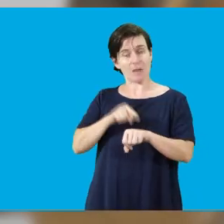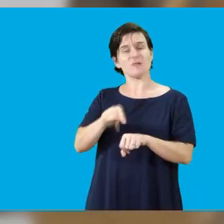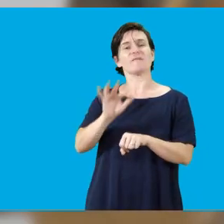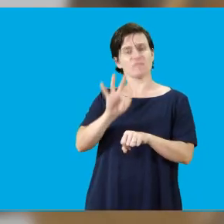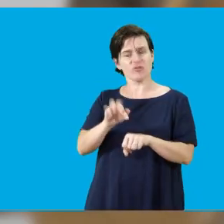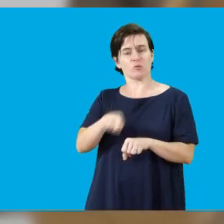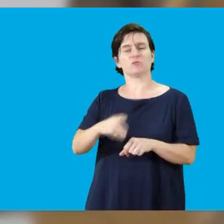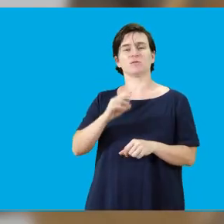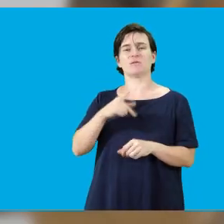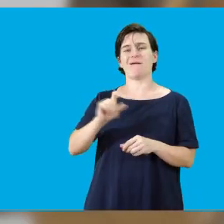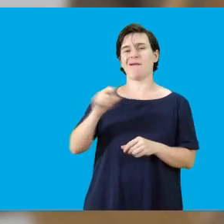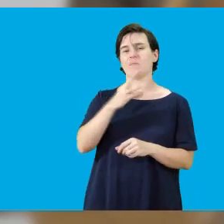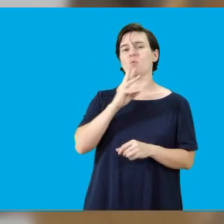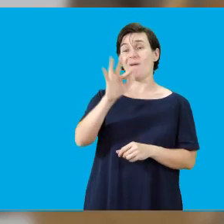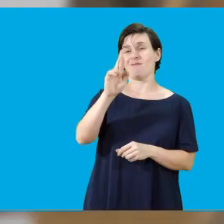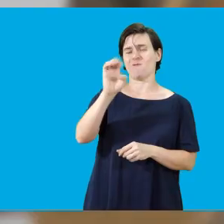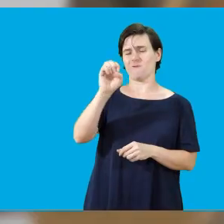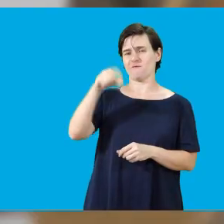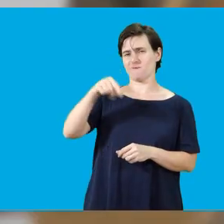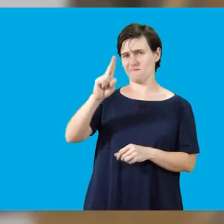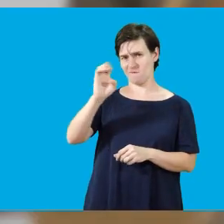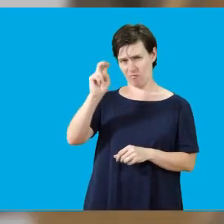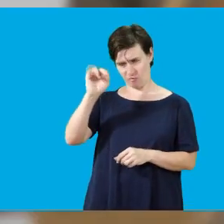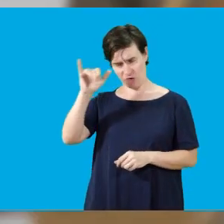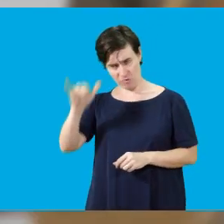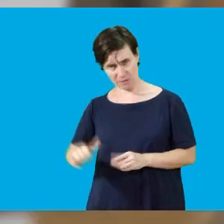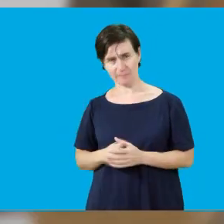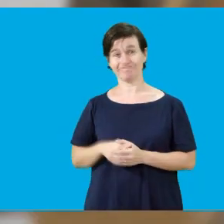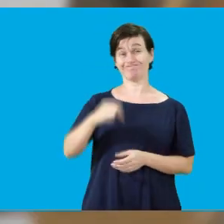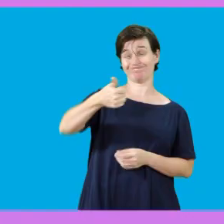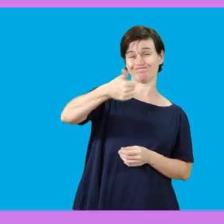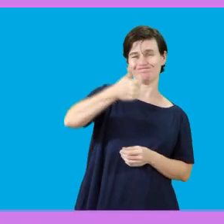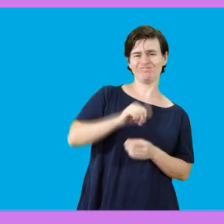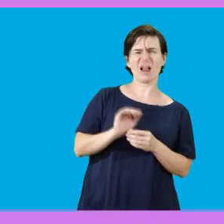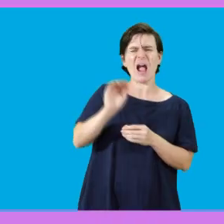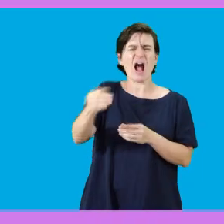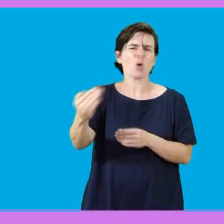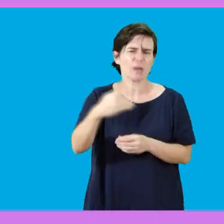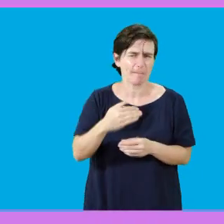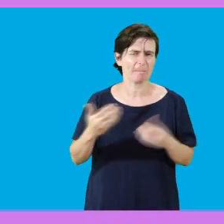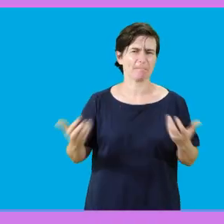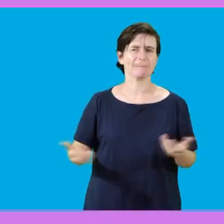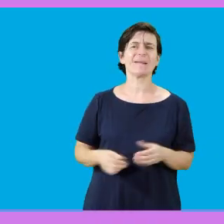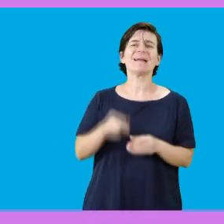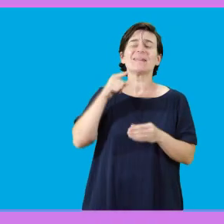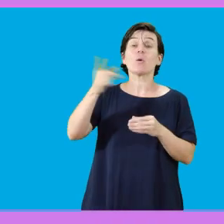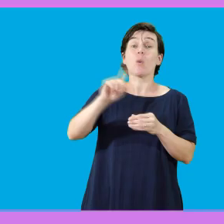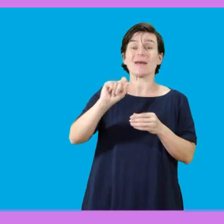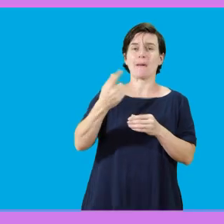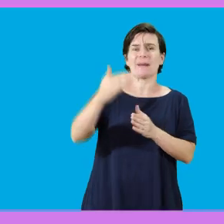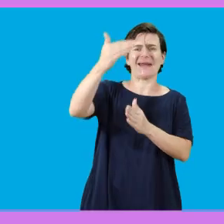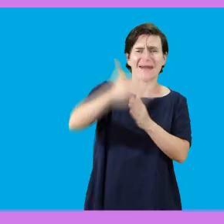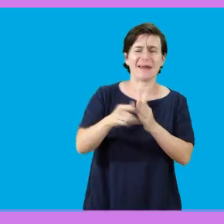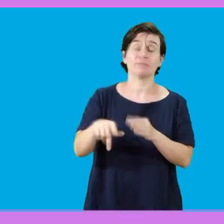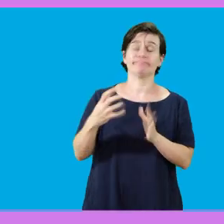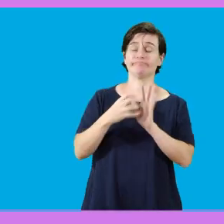of that outcome of a tail. Then we go to outcome. This is the result of an event or an